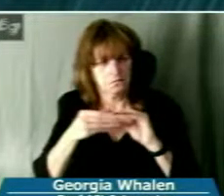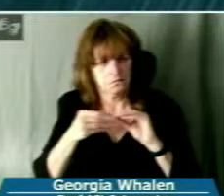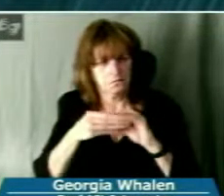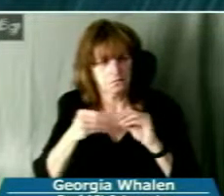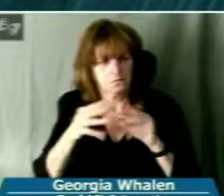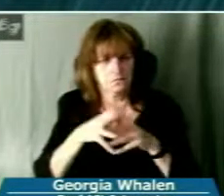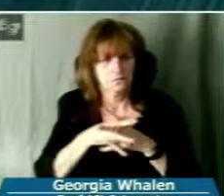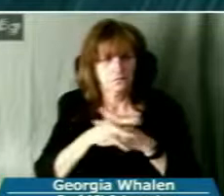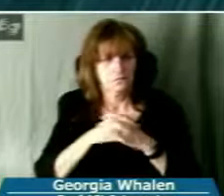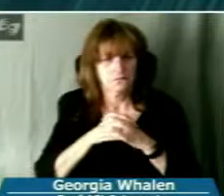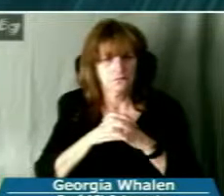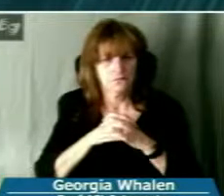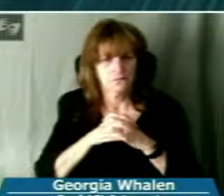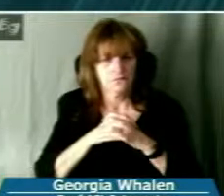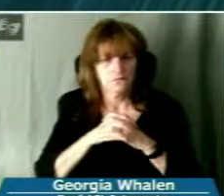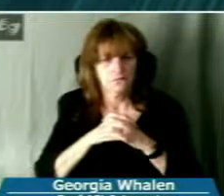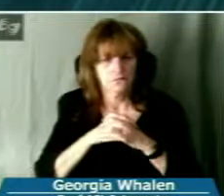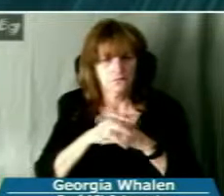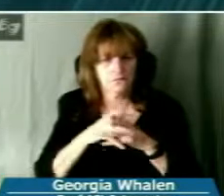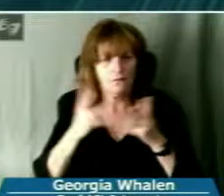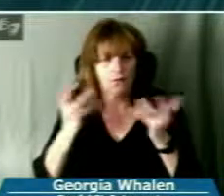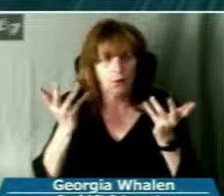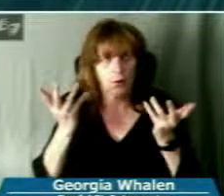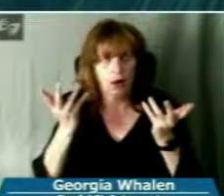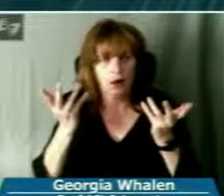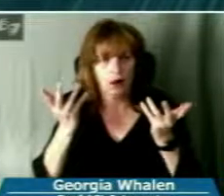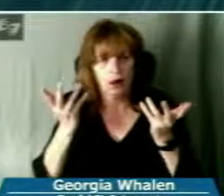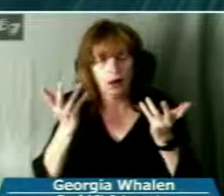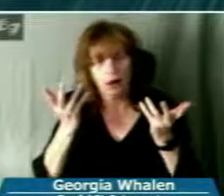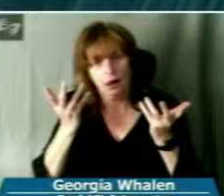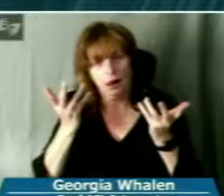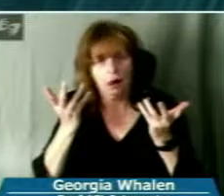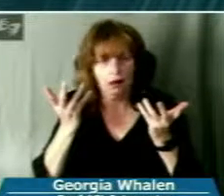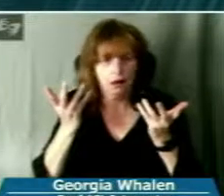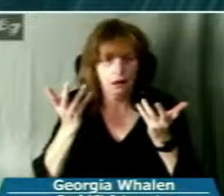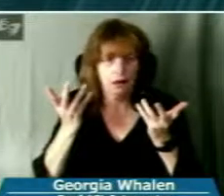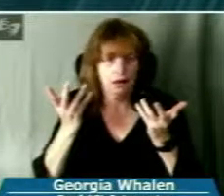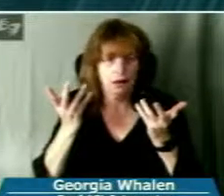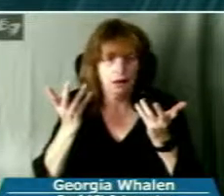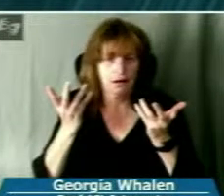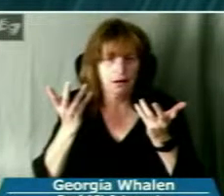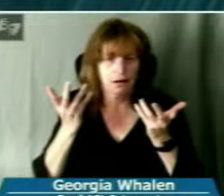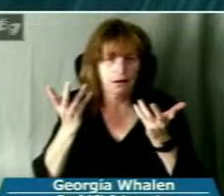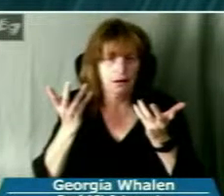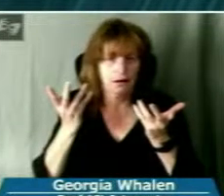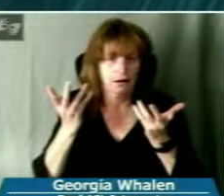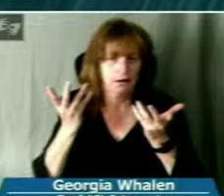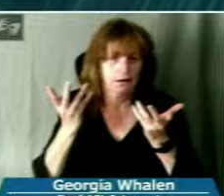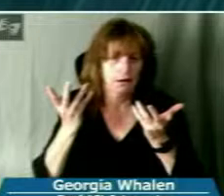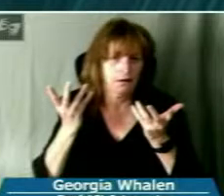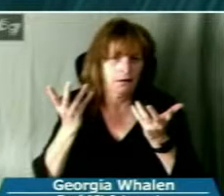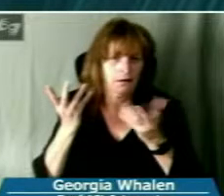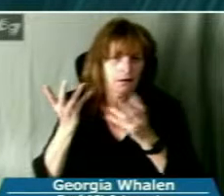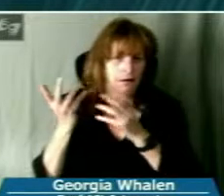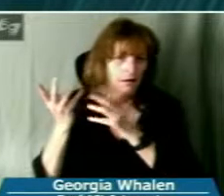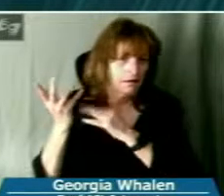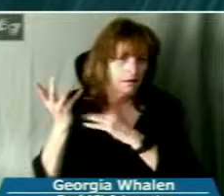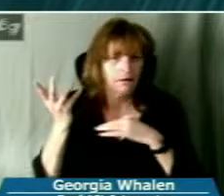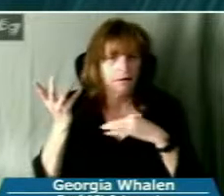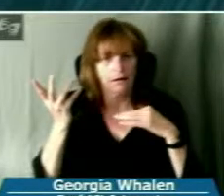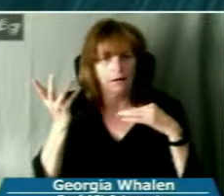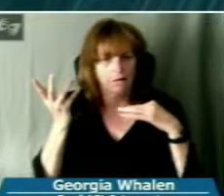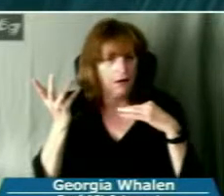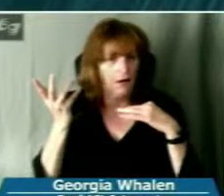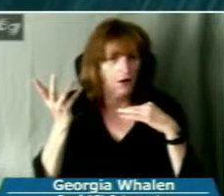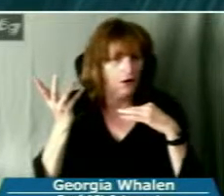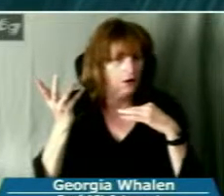So the call in the afternoon, the retirement home is ultimately who needed to okay and